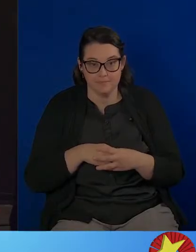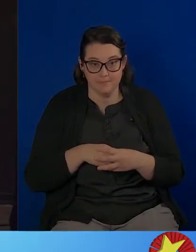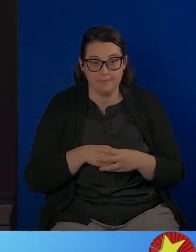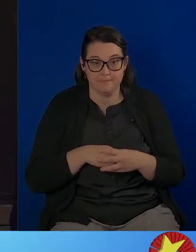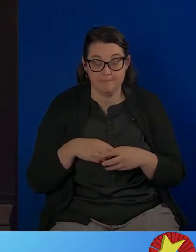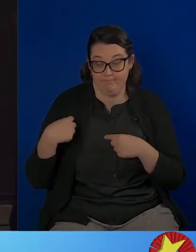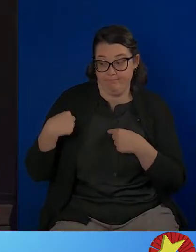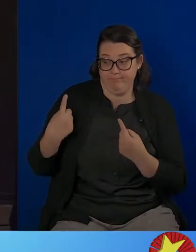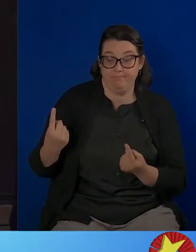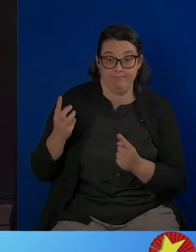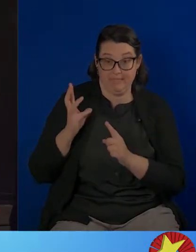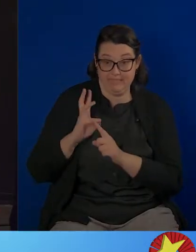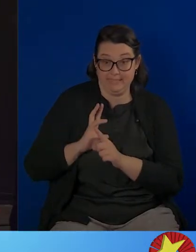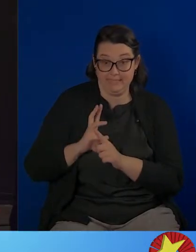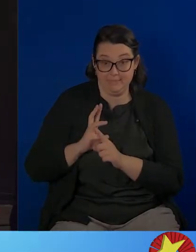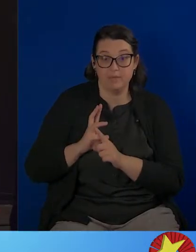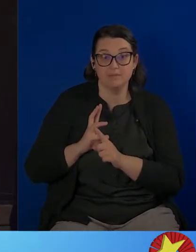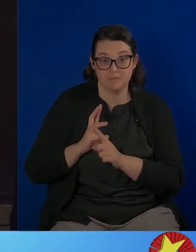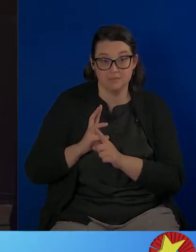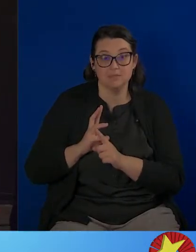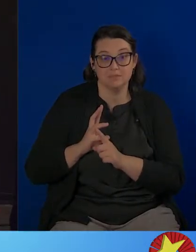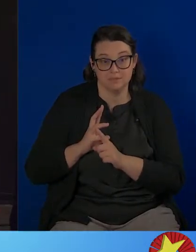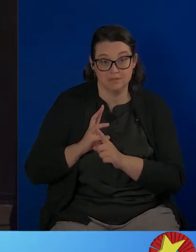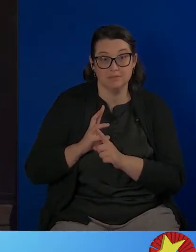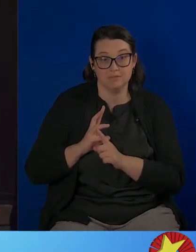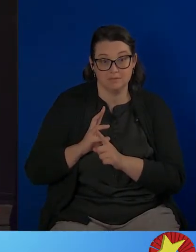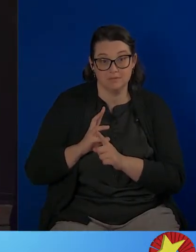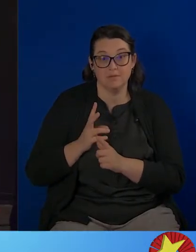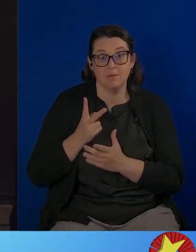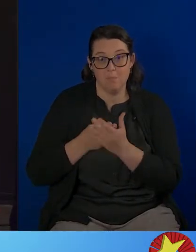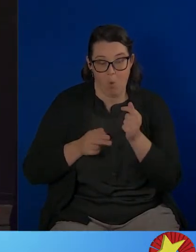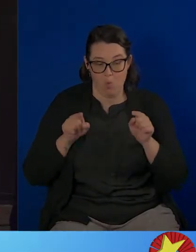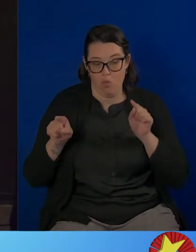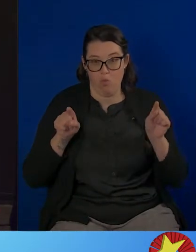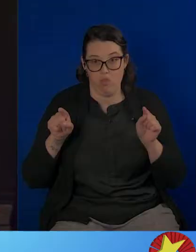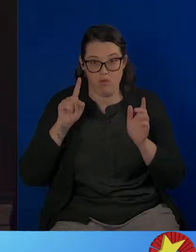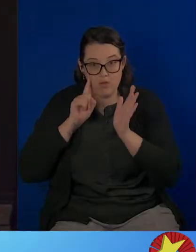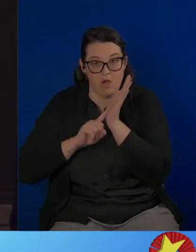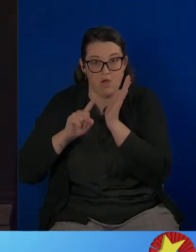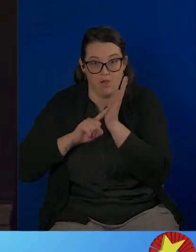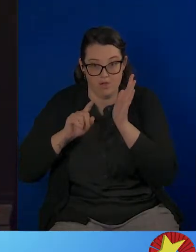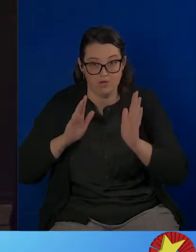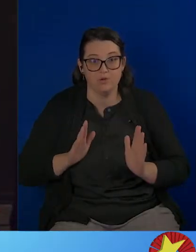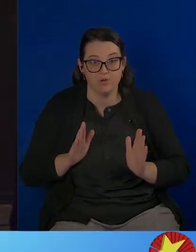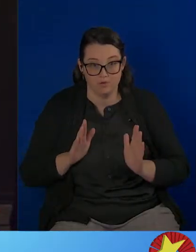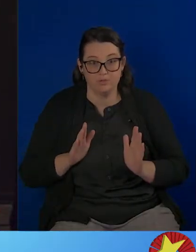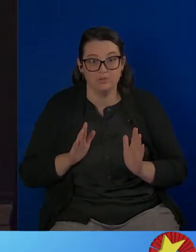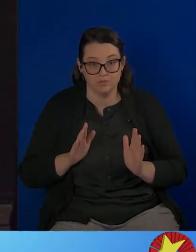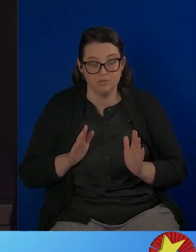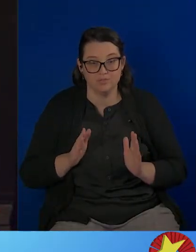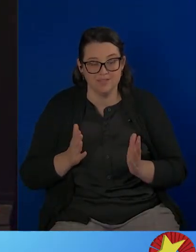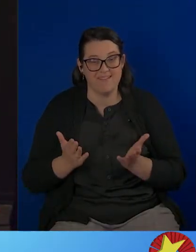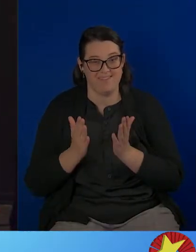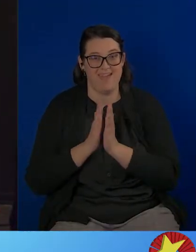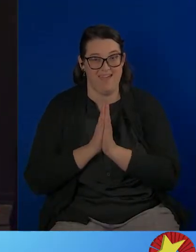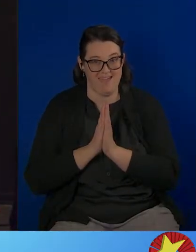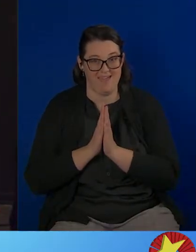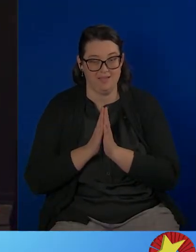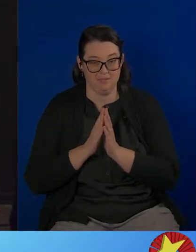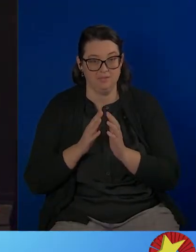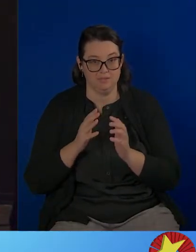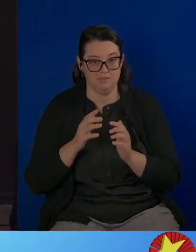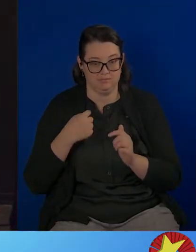Over the last 6 months, both auditors have asked